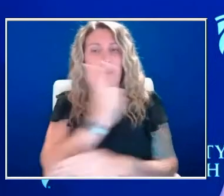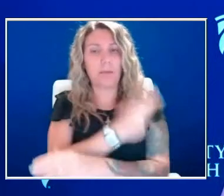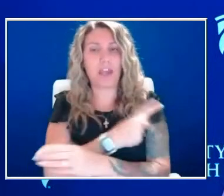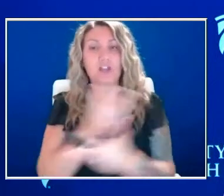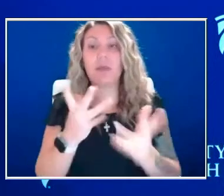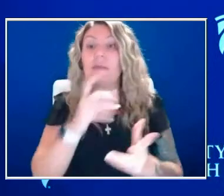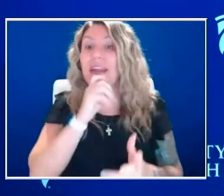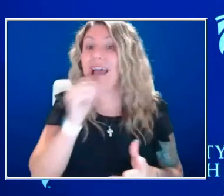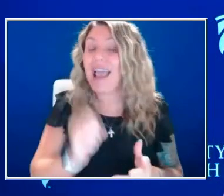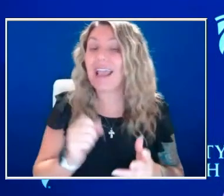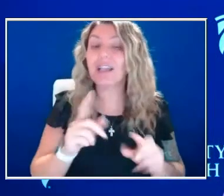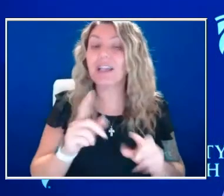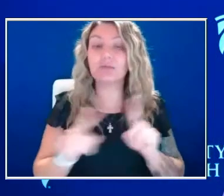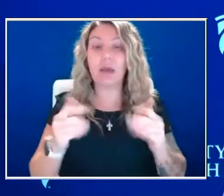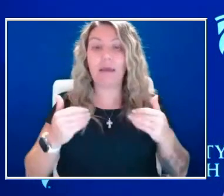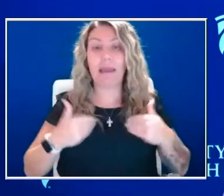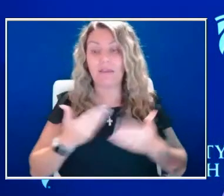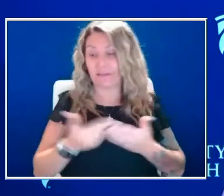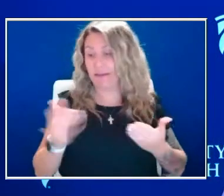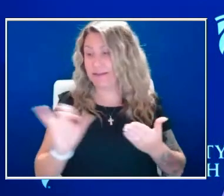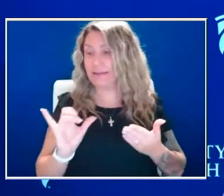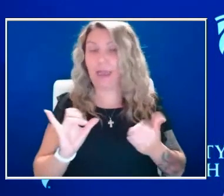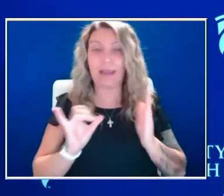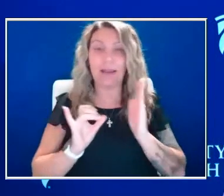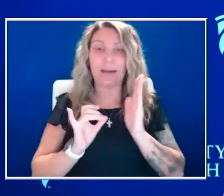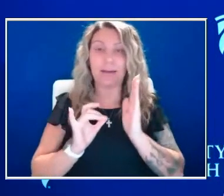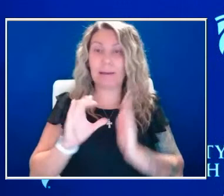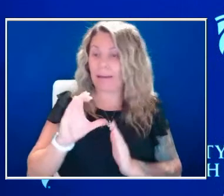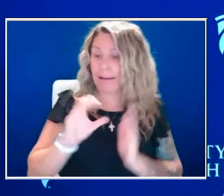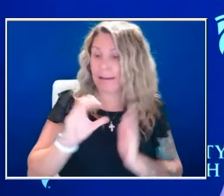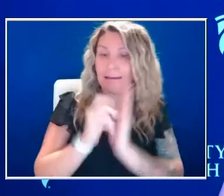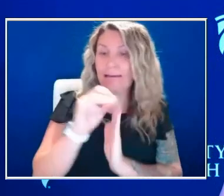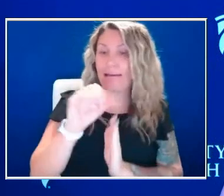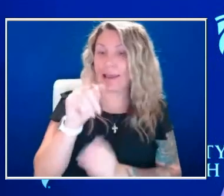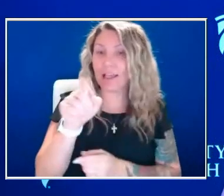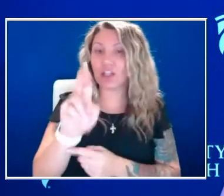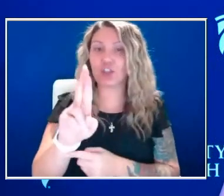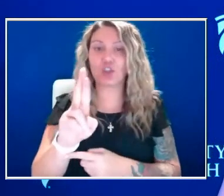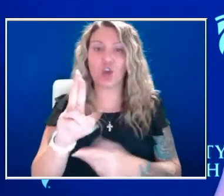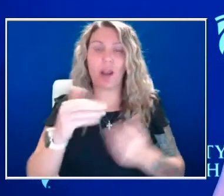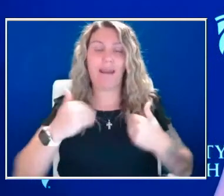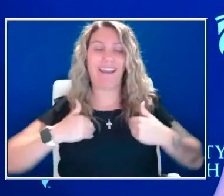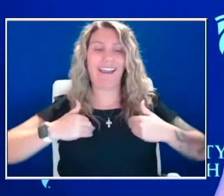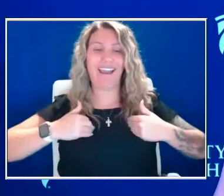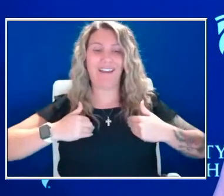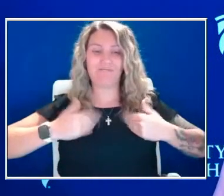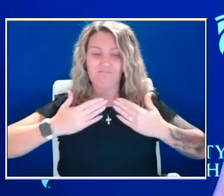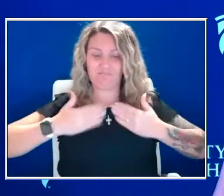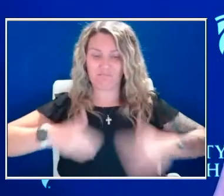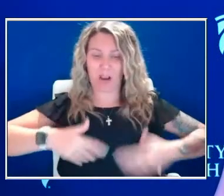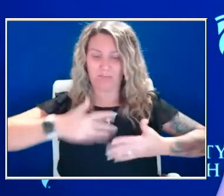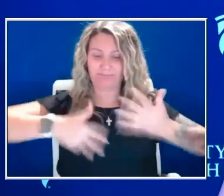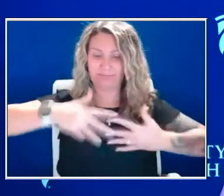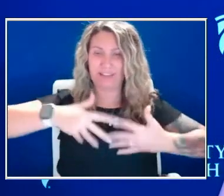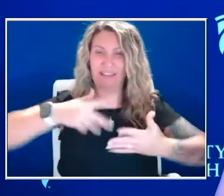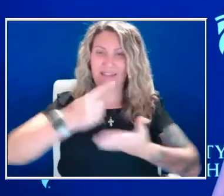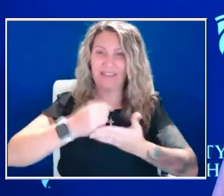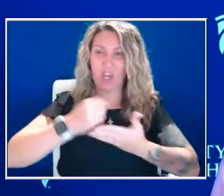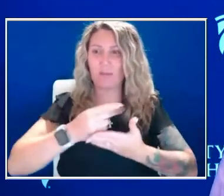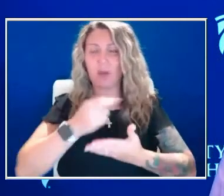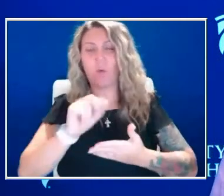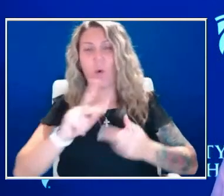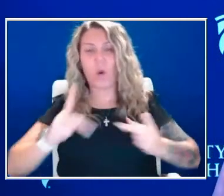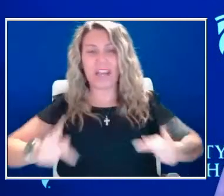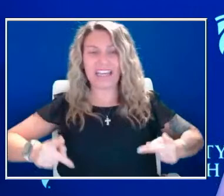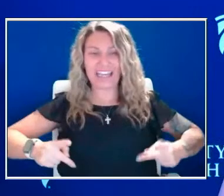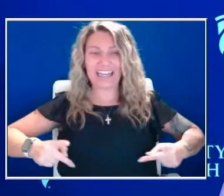have those things like cancer and are on immunotherapy or chemotherapy, or those bone marrow transplant patients. There